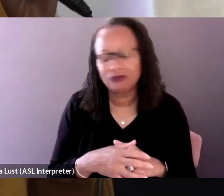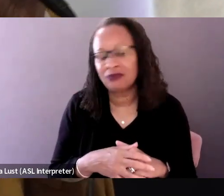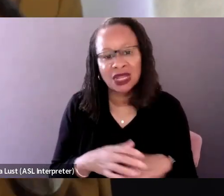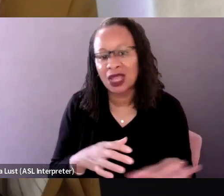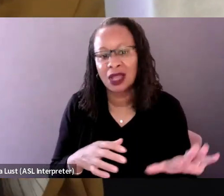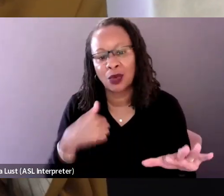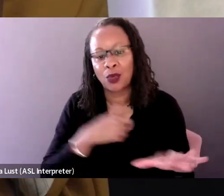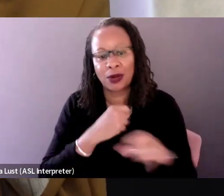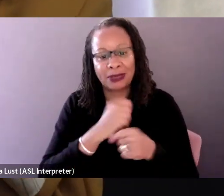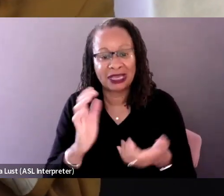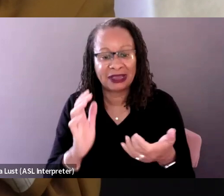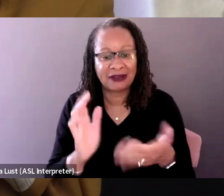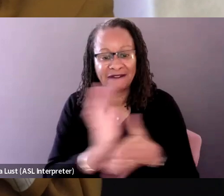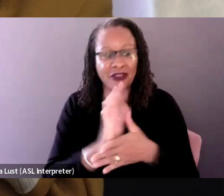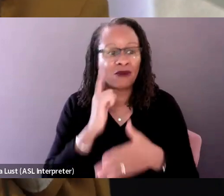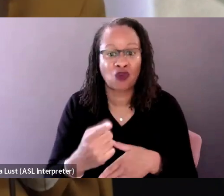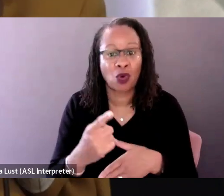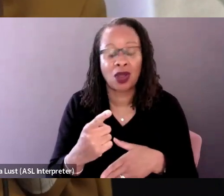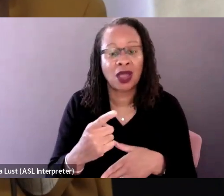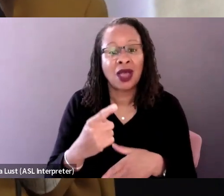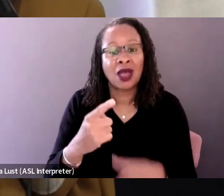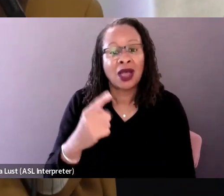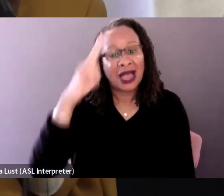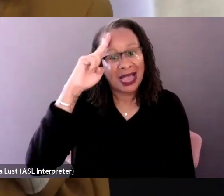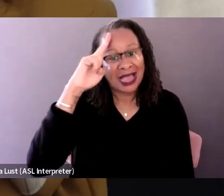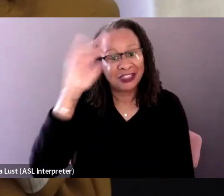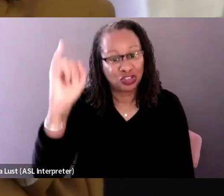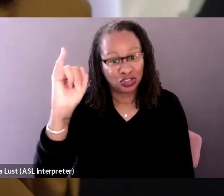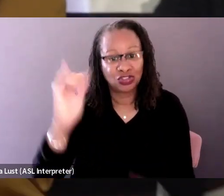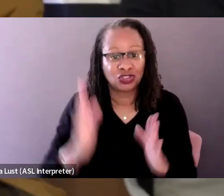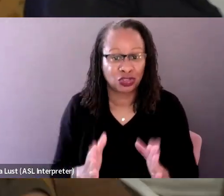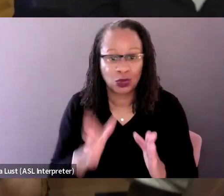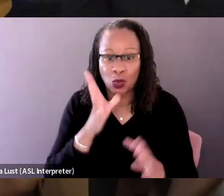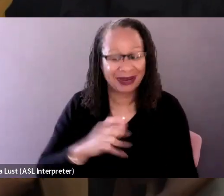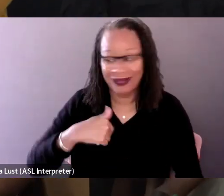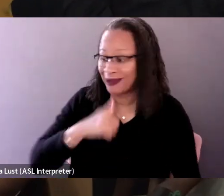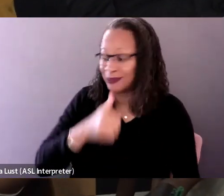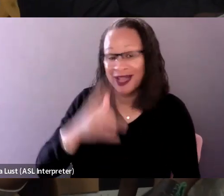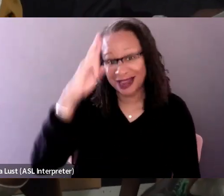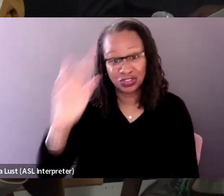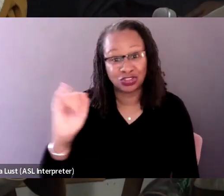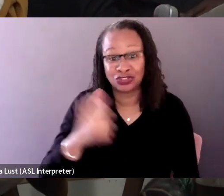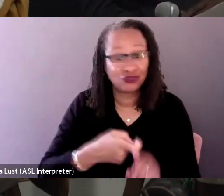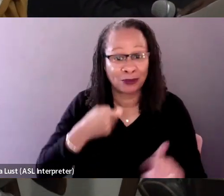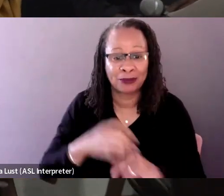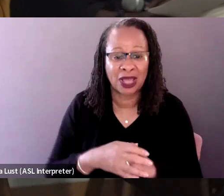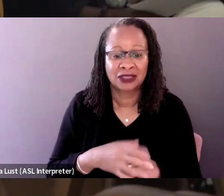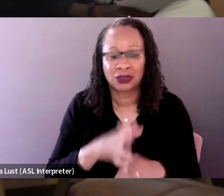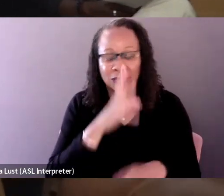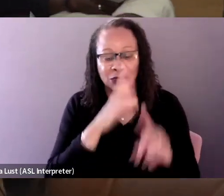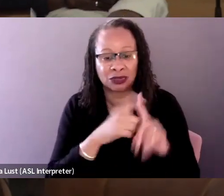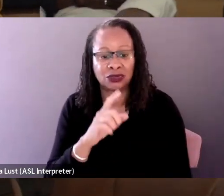for a Haitian woman. And so there was this conversation, luckily for me, I have Getty Feline as a mother-in-law who